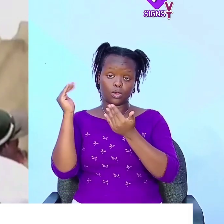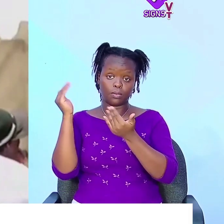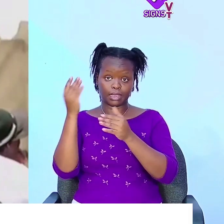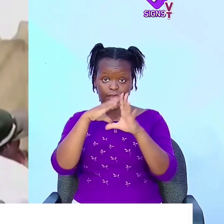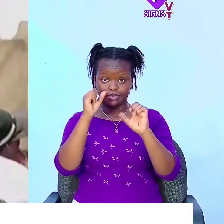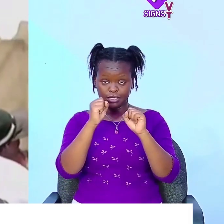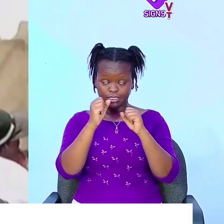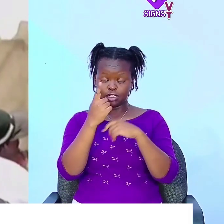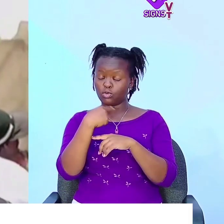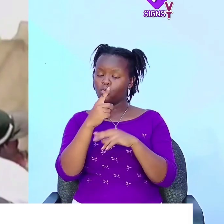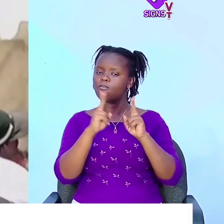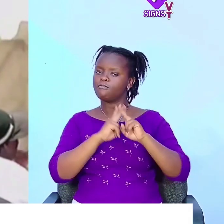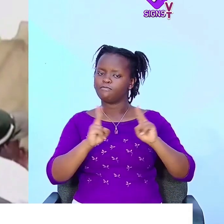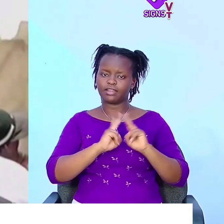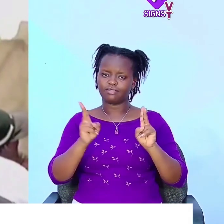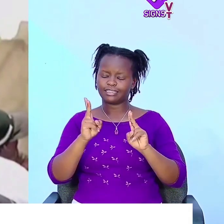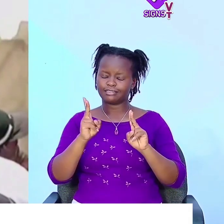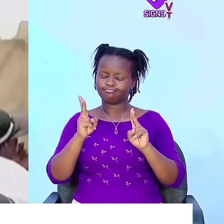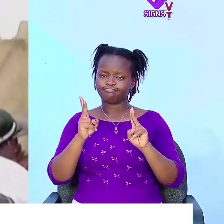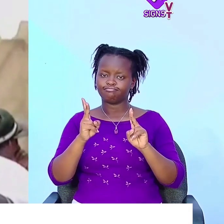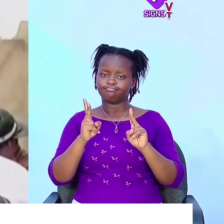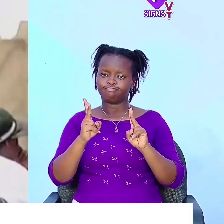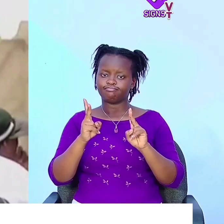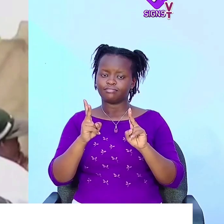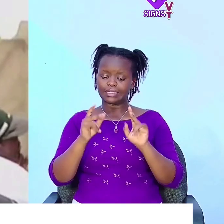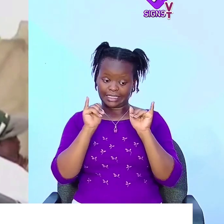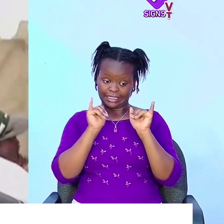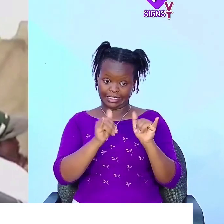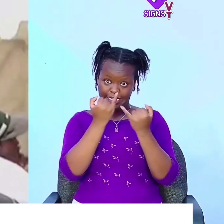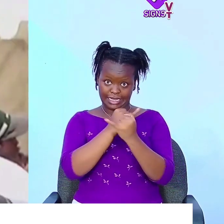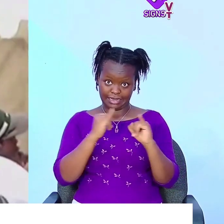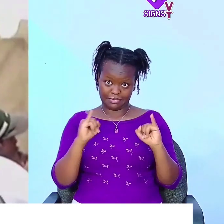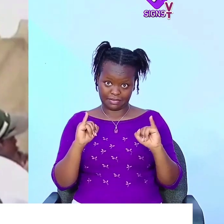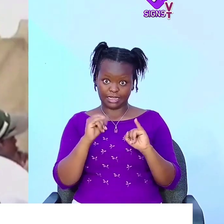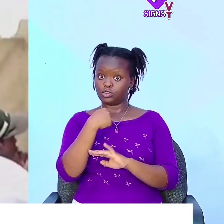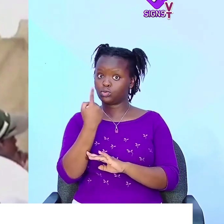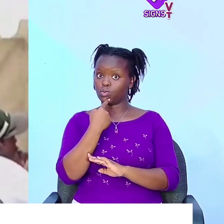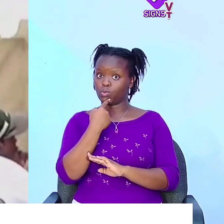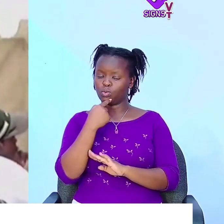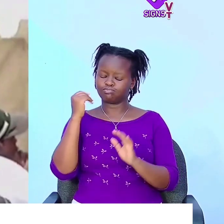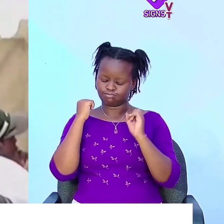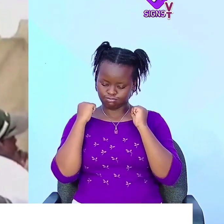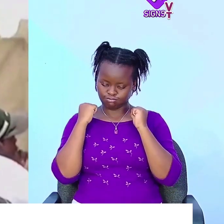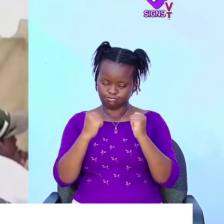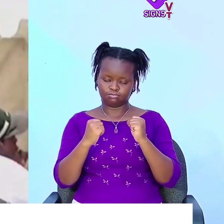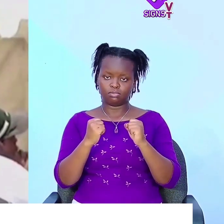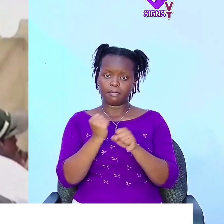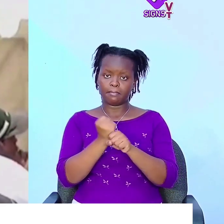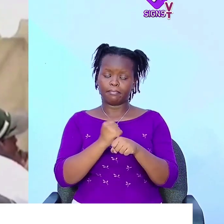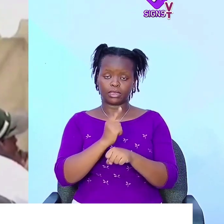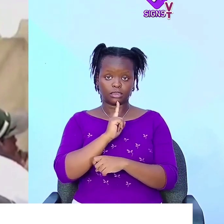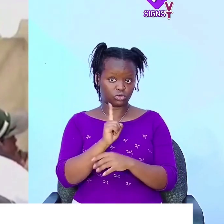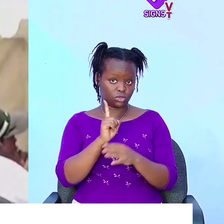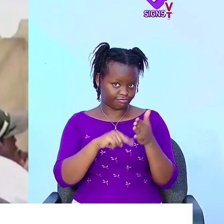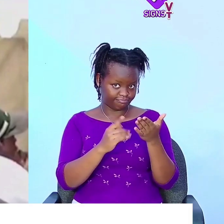be very alert, who will remain independent, who will be very firm in ensuring that